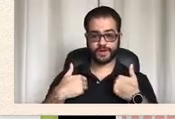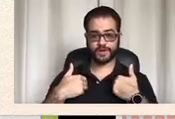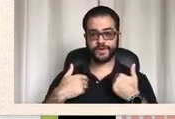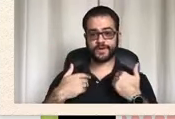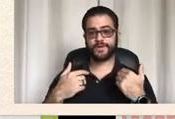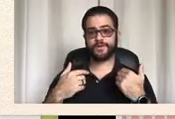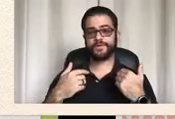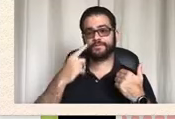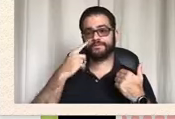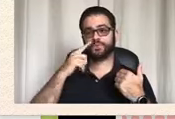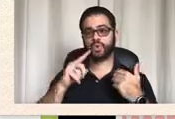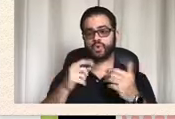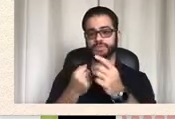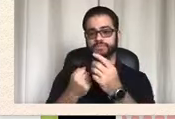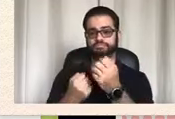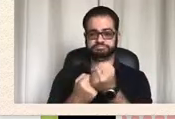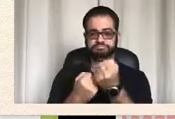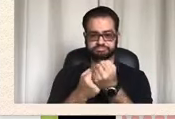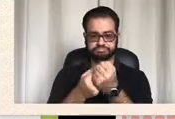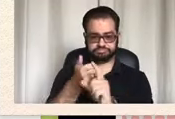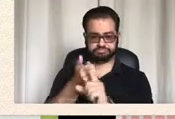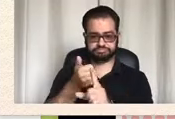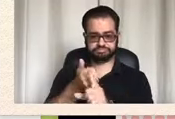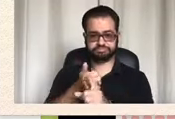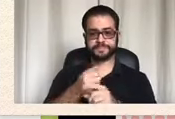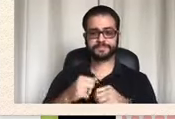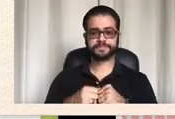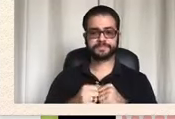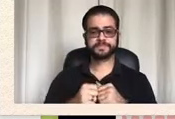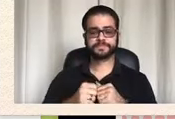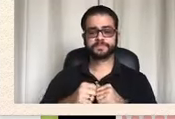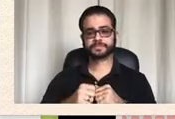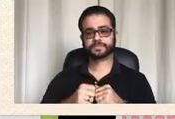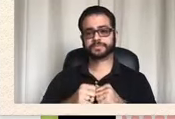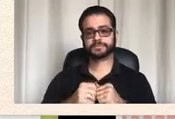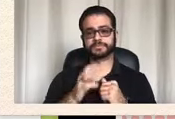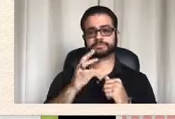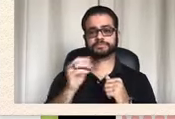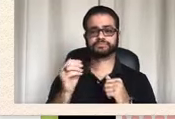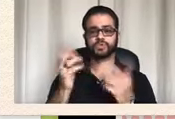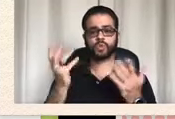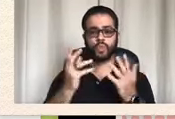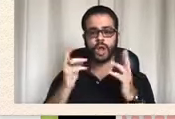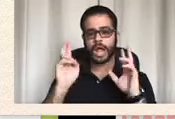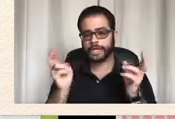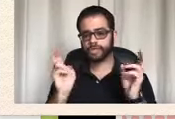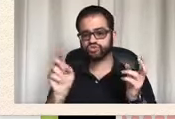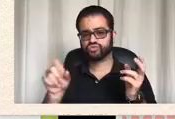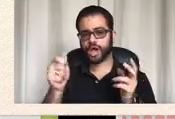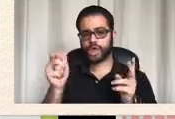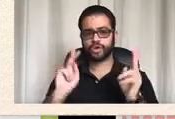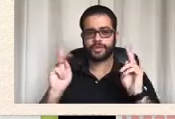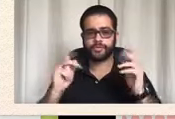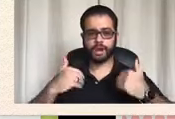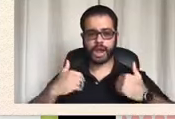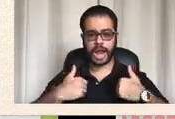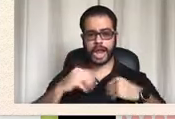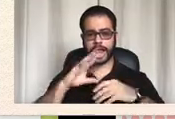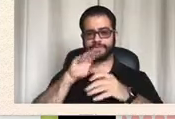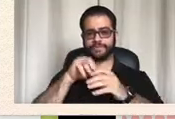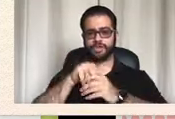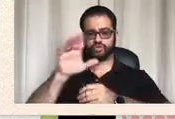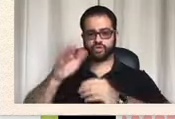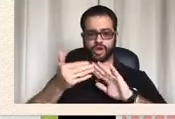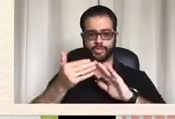self-advocate? And what issues do others face in your community?